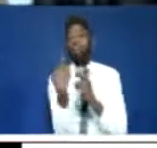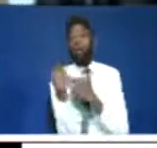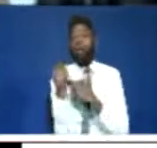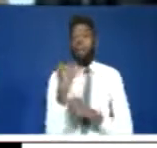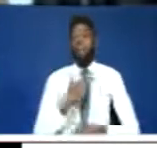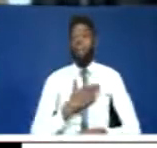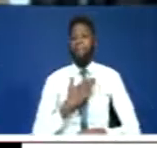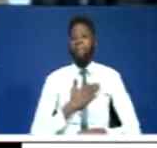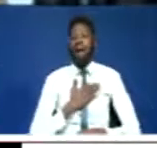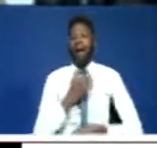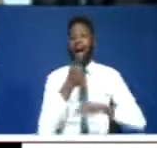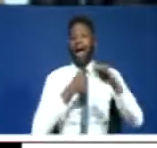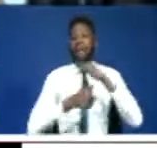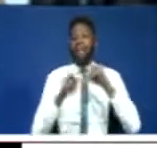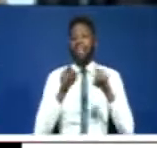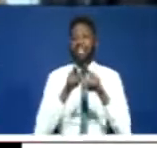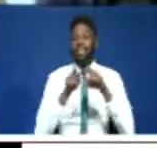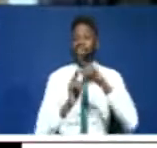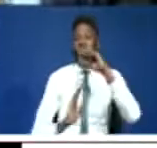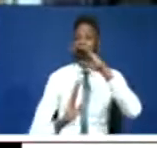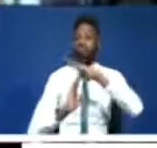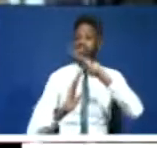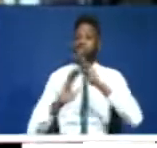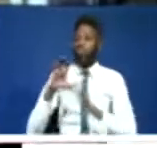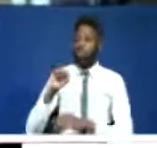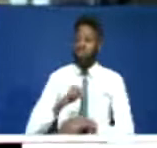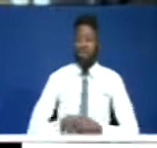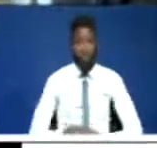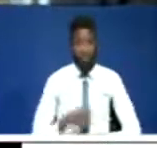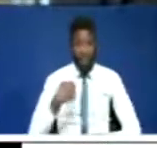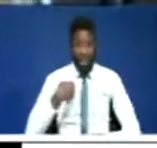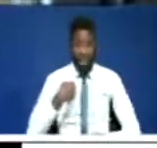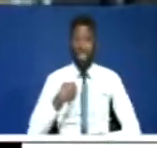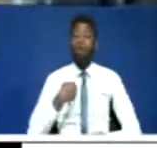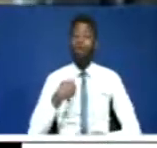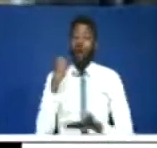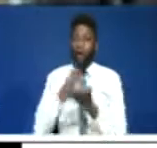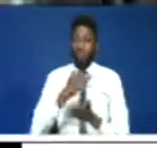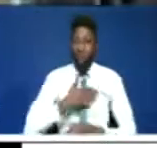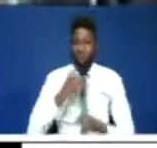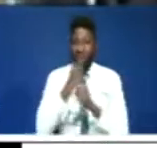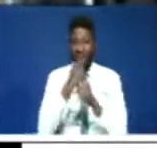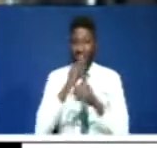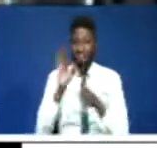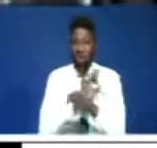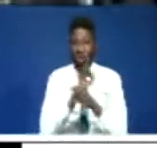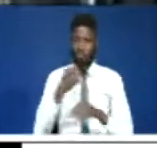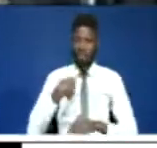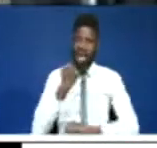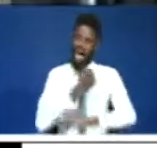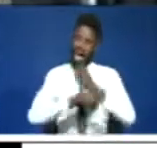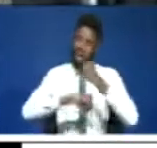that I will perform the functions of my office conscientiously and to the best of my ability.